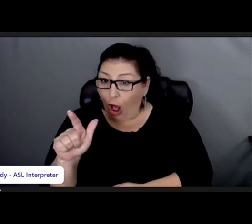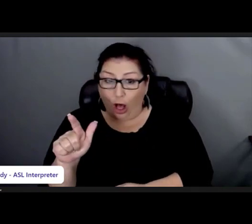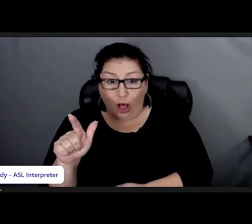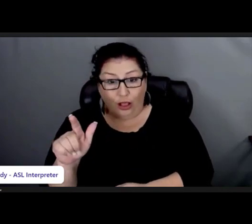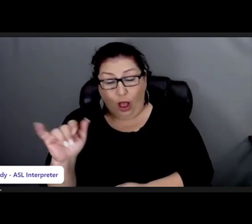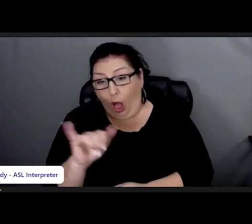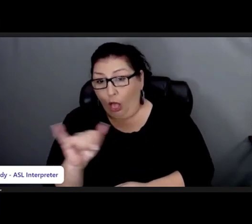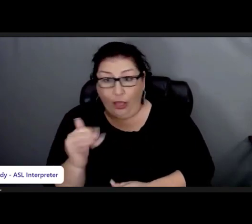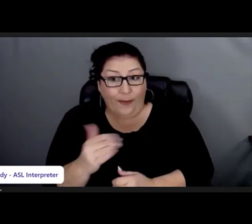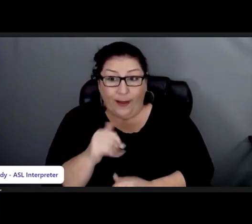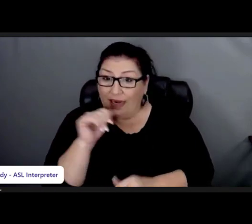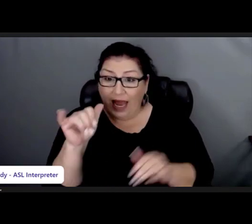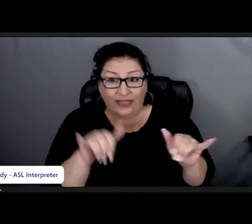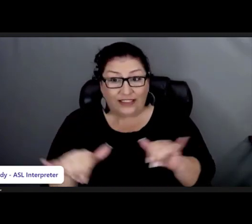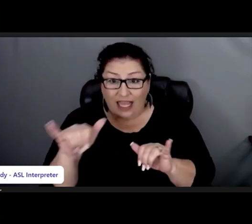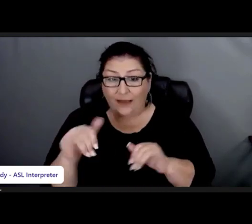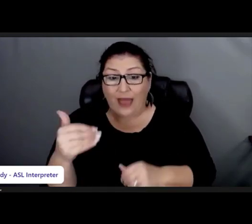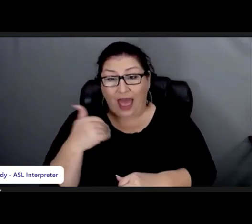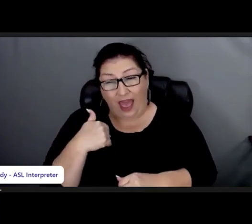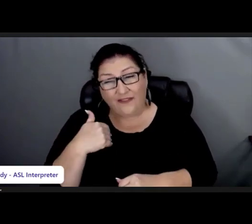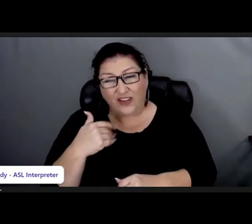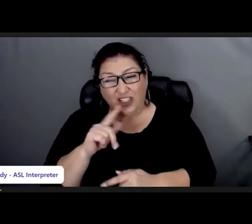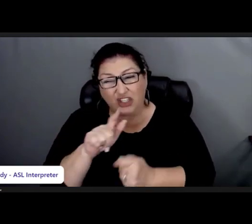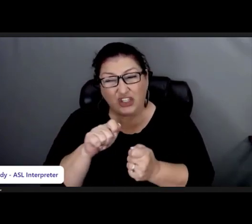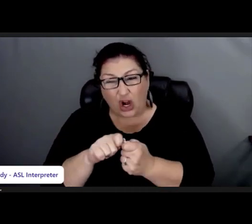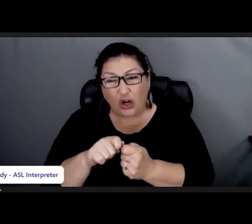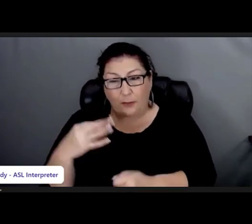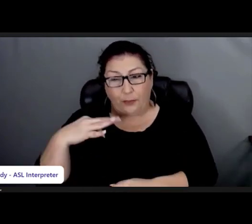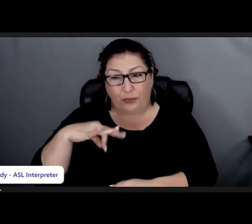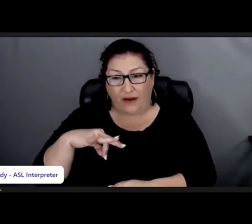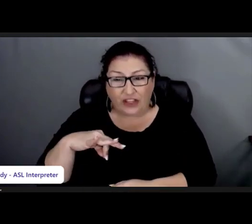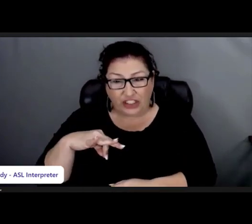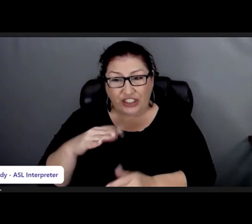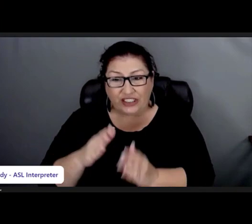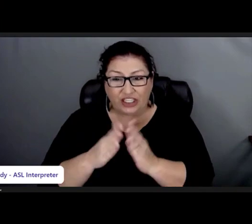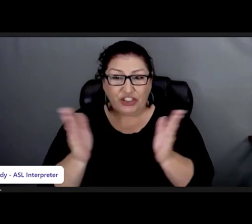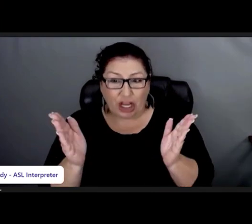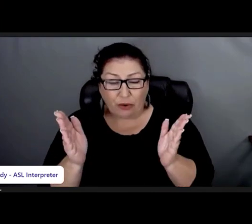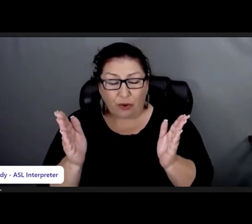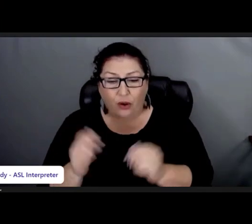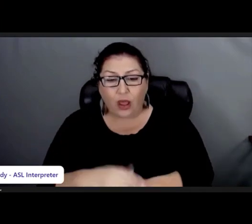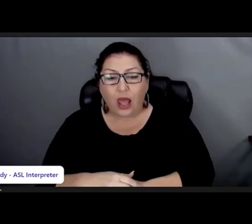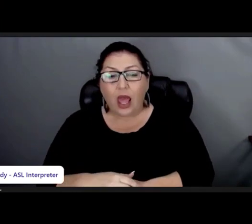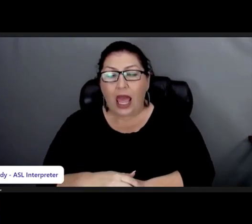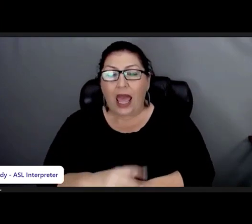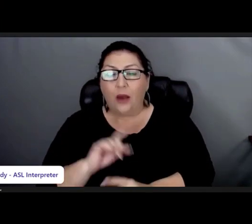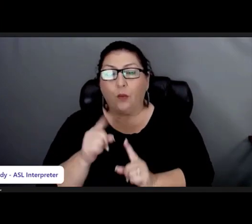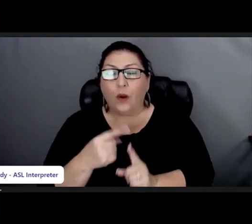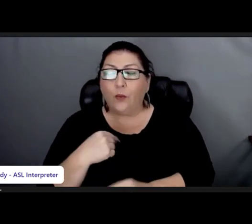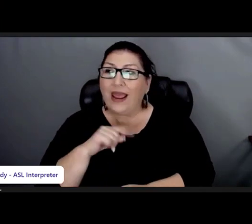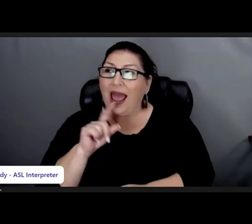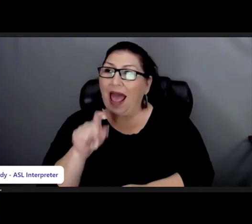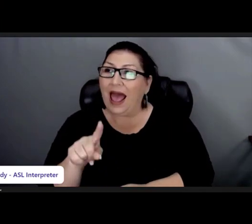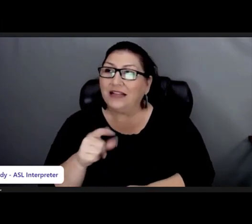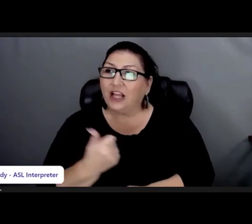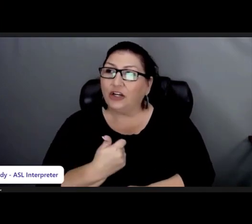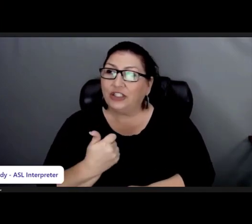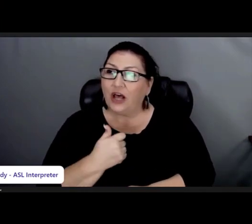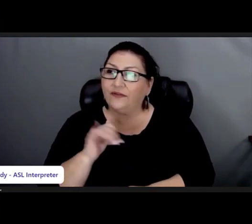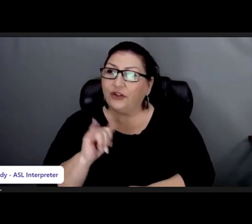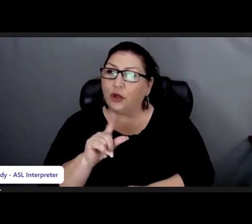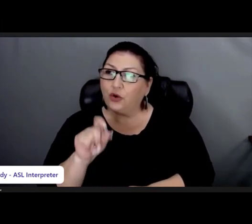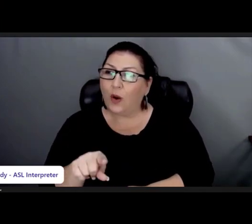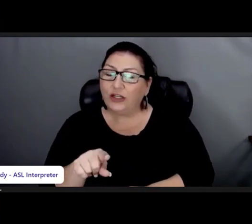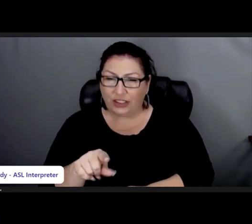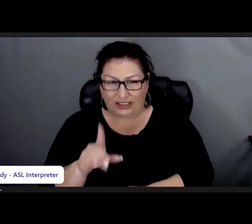not be the same, have certain privileges in general. And when we ask ourselves these questions of,